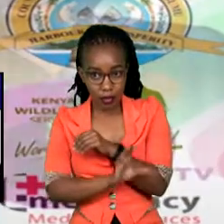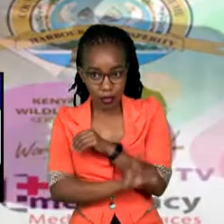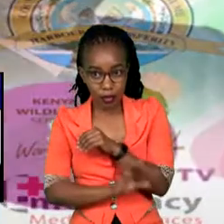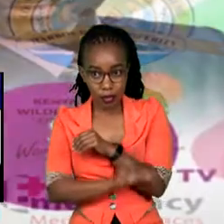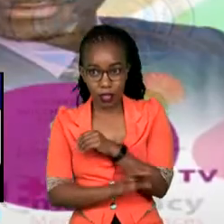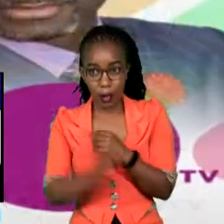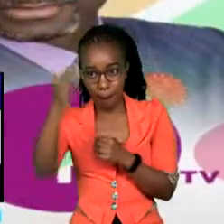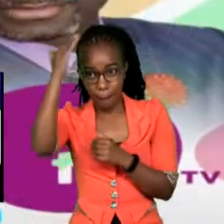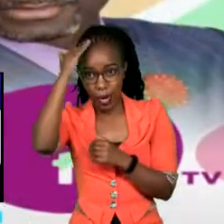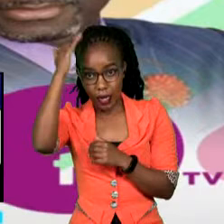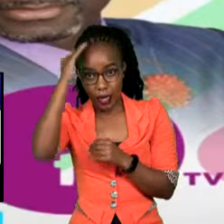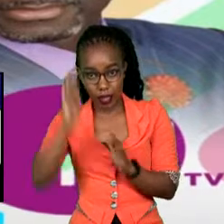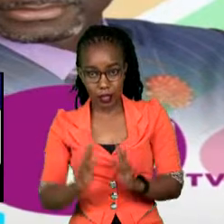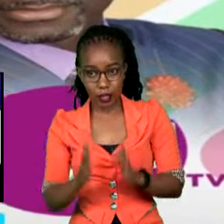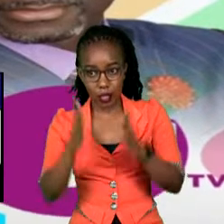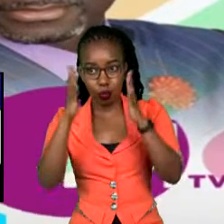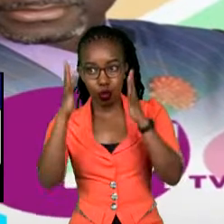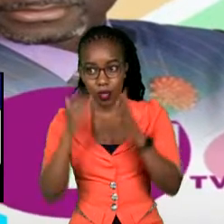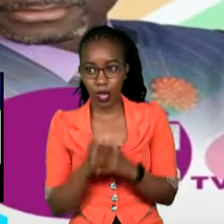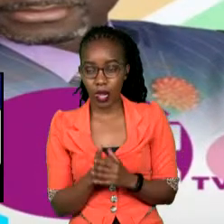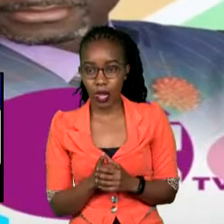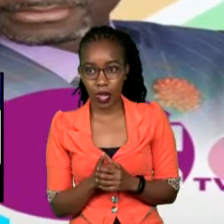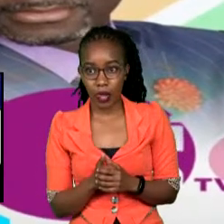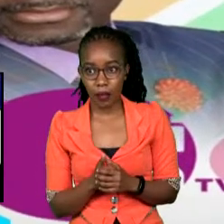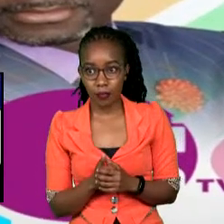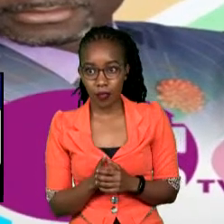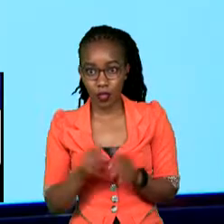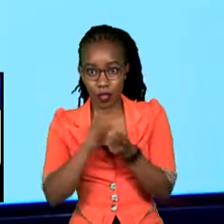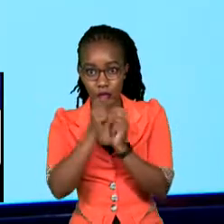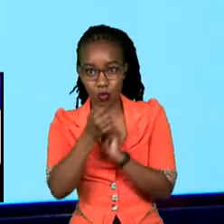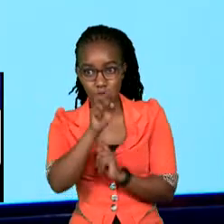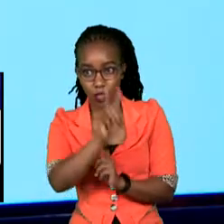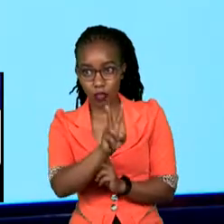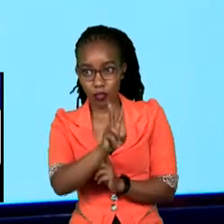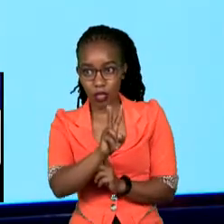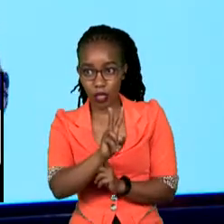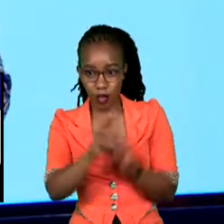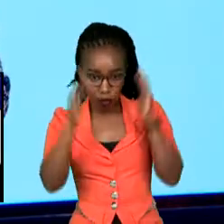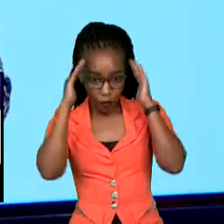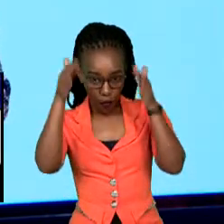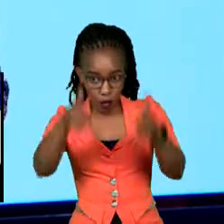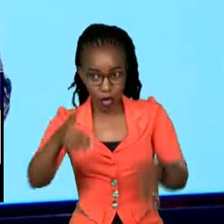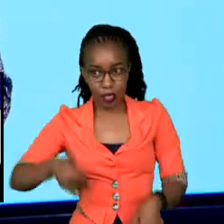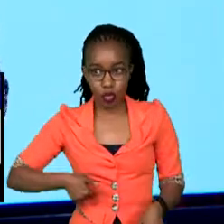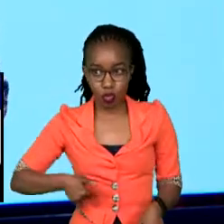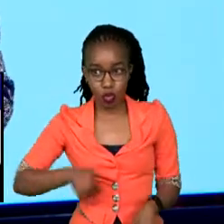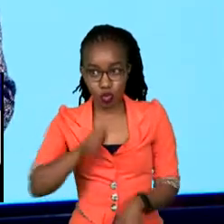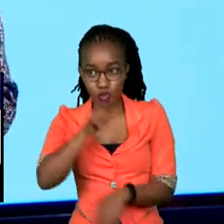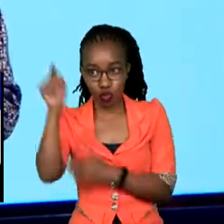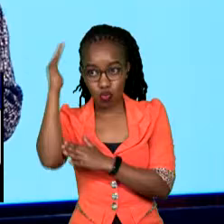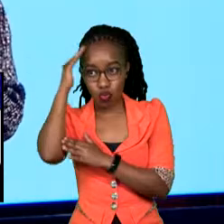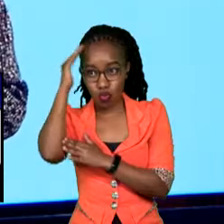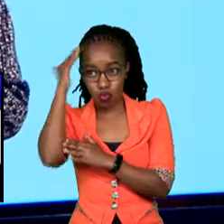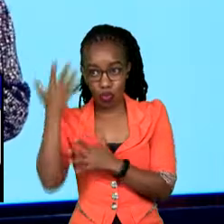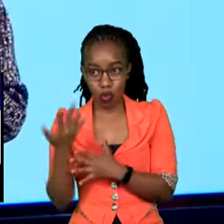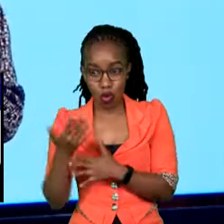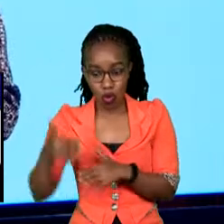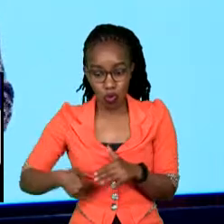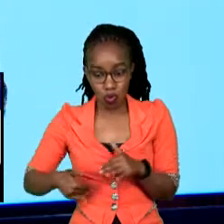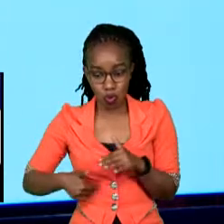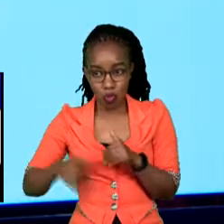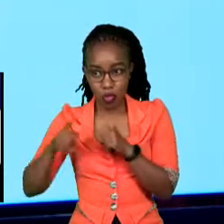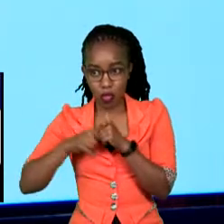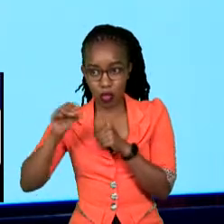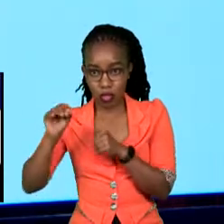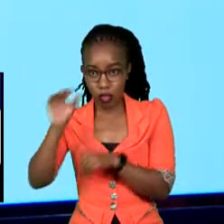this Monday. TV is very youth-centric and very youth-focused. As you know, youth make 60% of